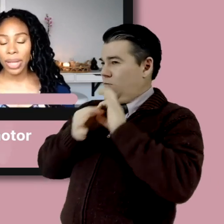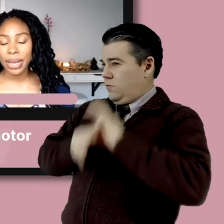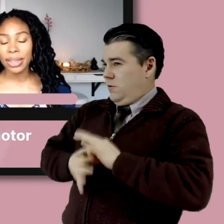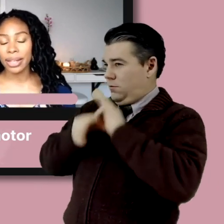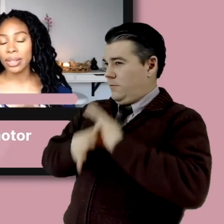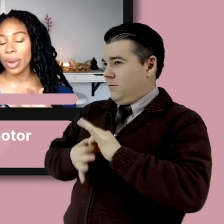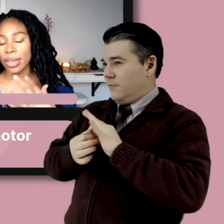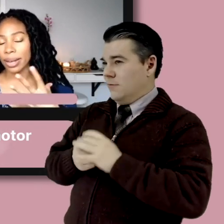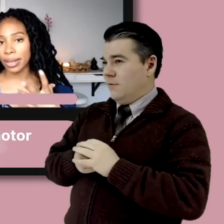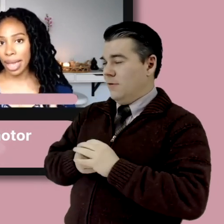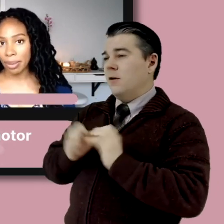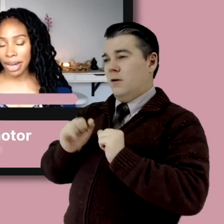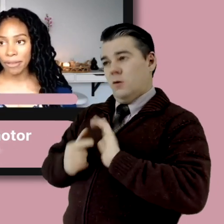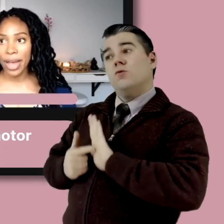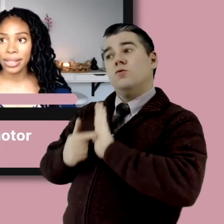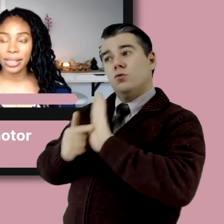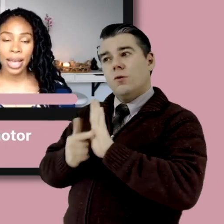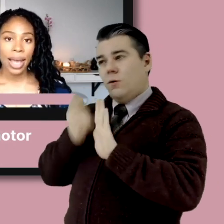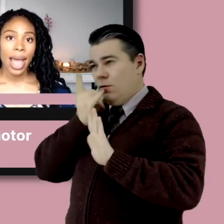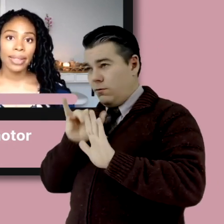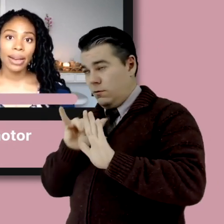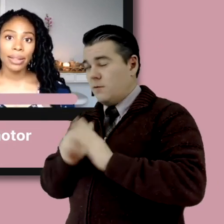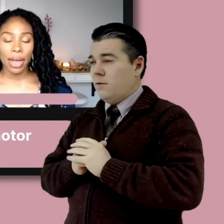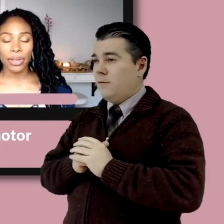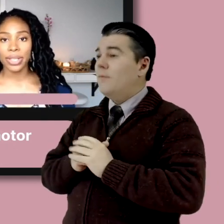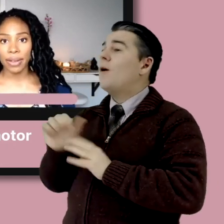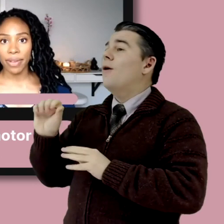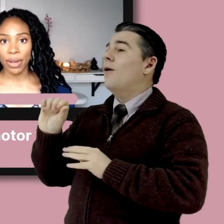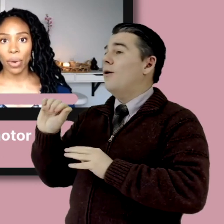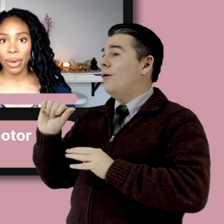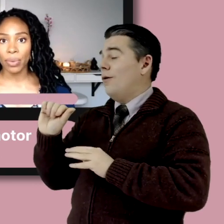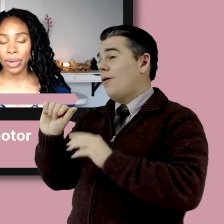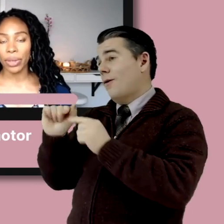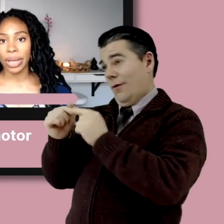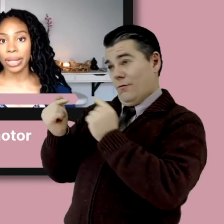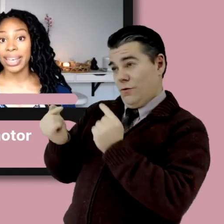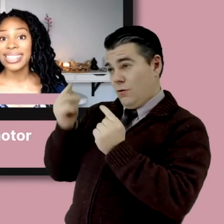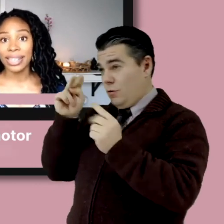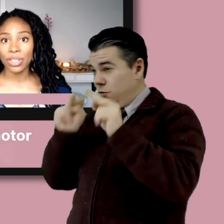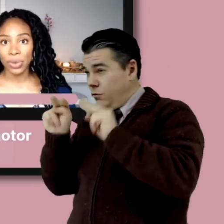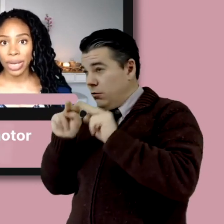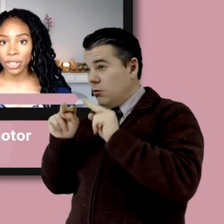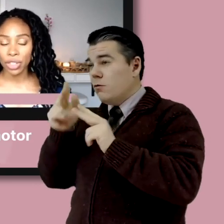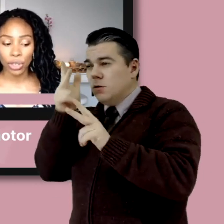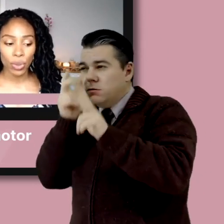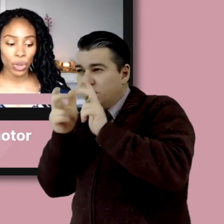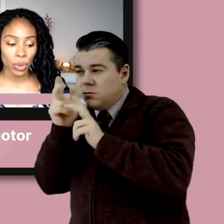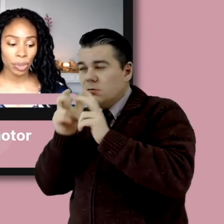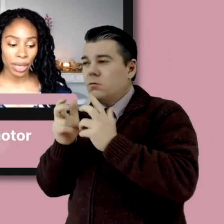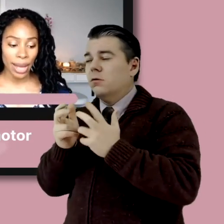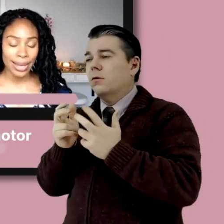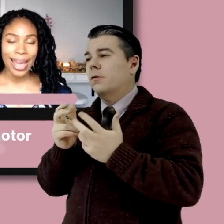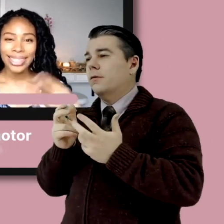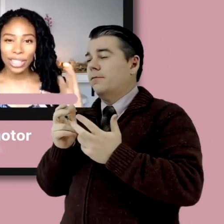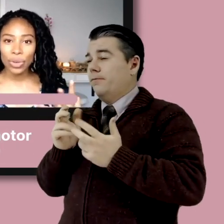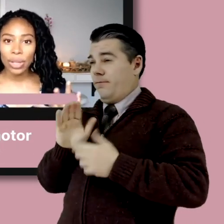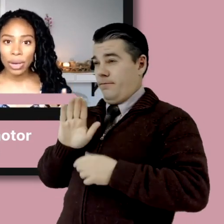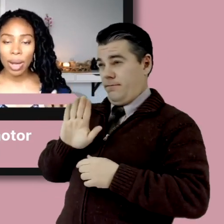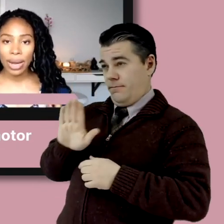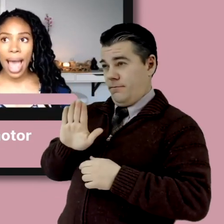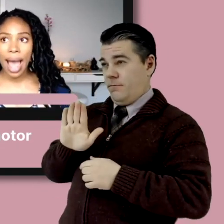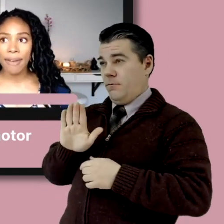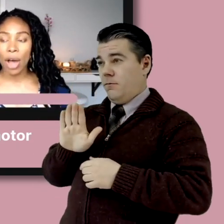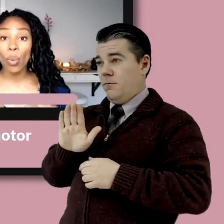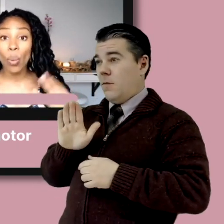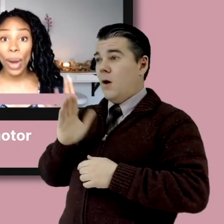be related. That's a way that it can manifest. And then on the other side of that coin, we look at like sensory issues, which would be like, does your little